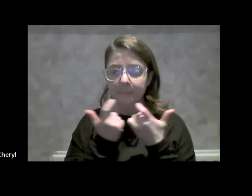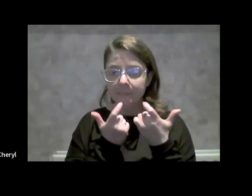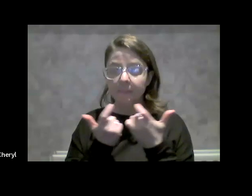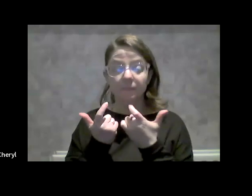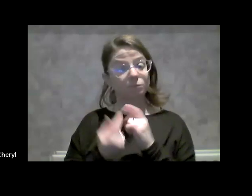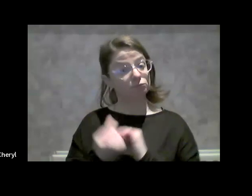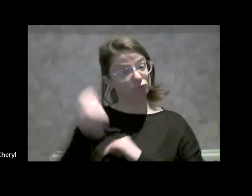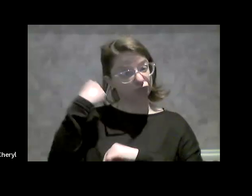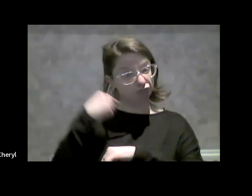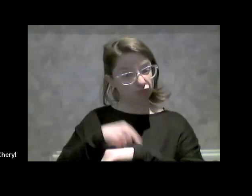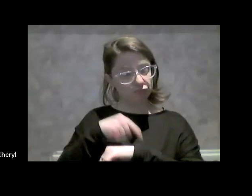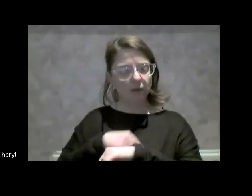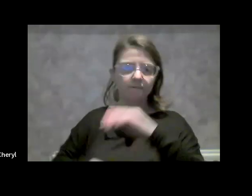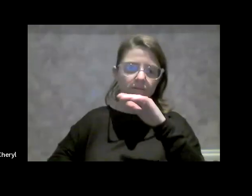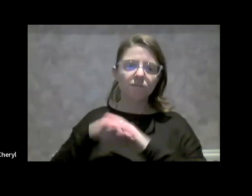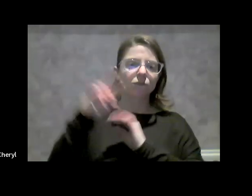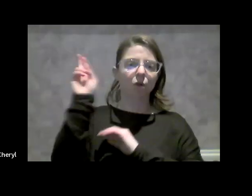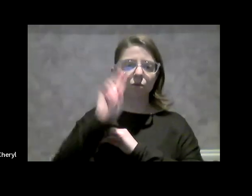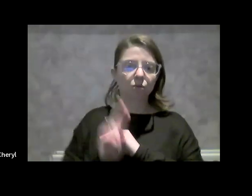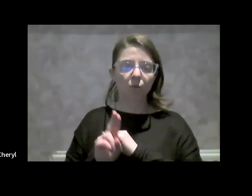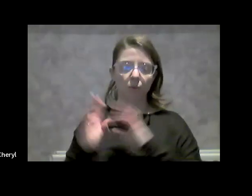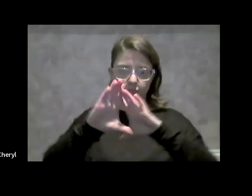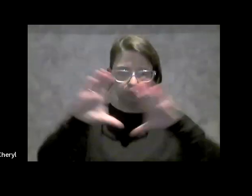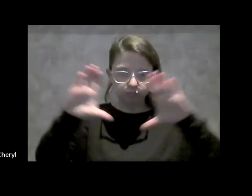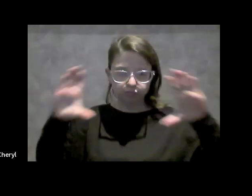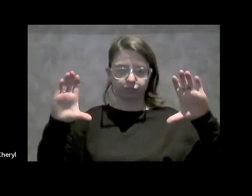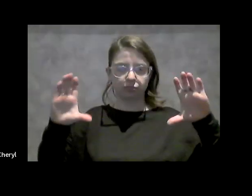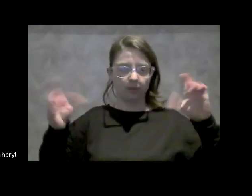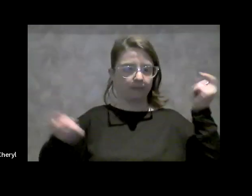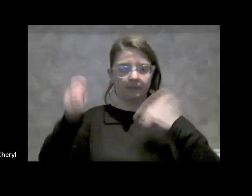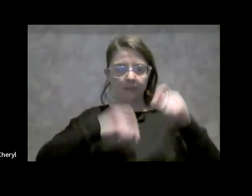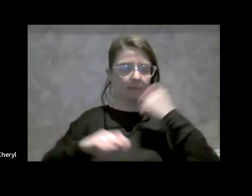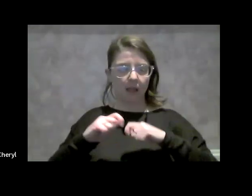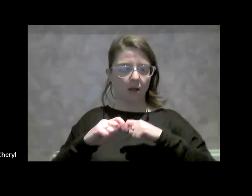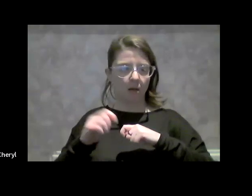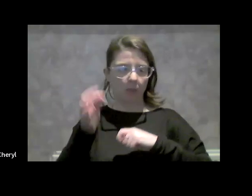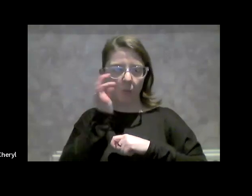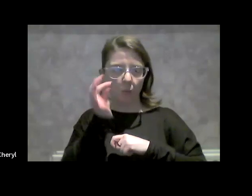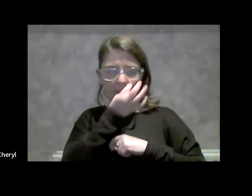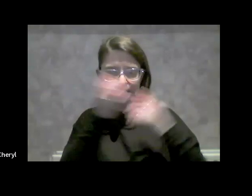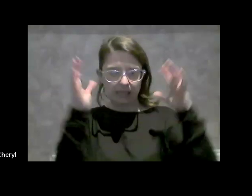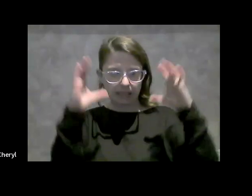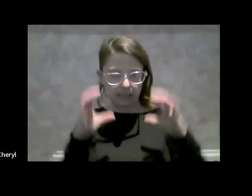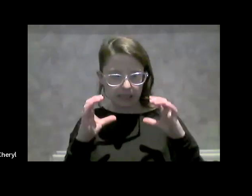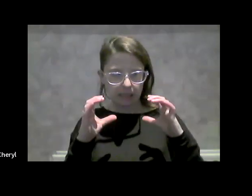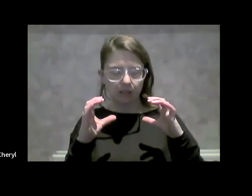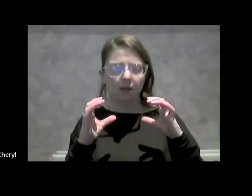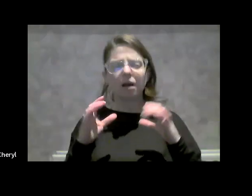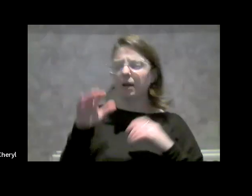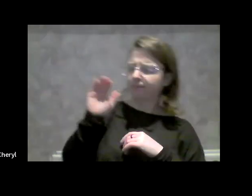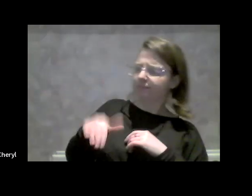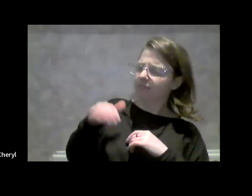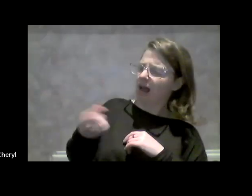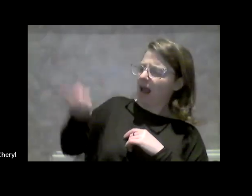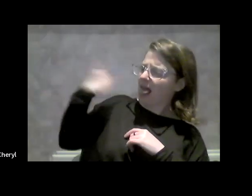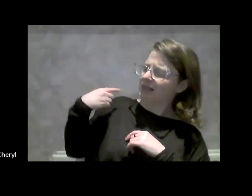One time, a whole school just turned into dandelions and bindweed. I said, can you remember the last time you